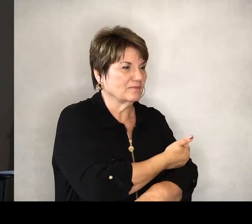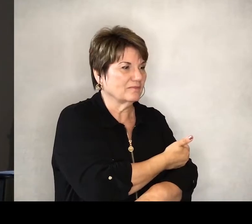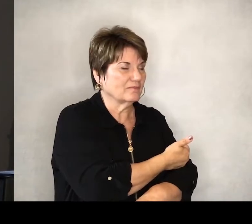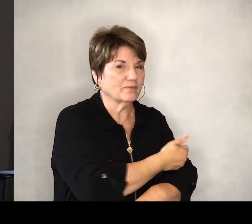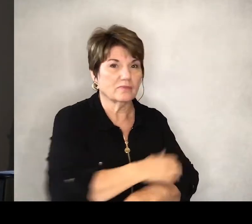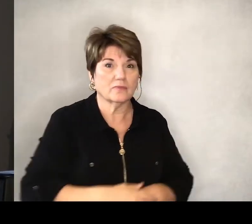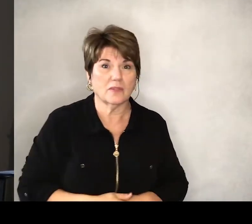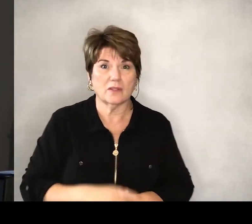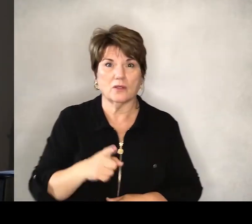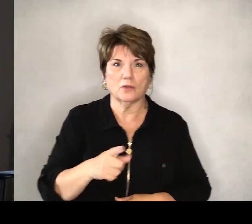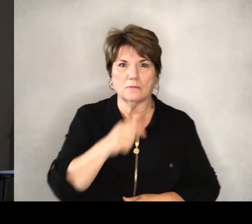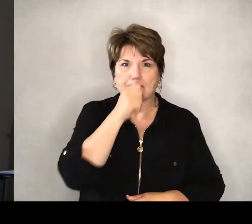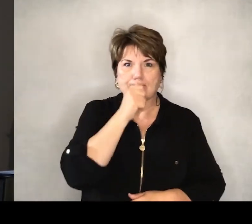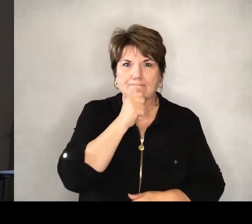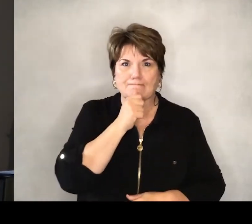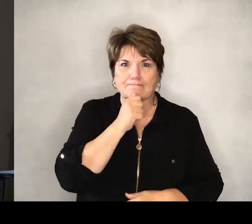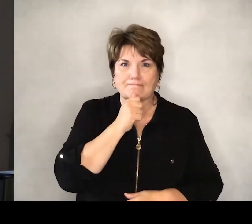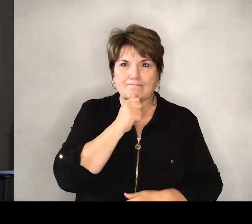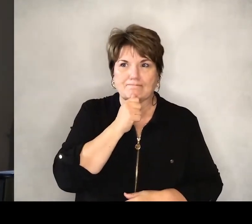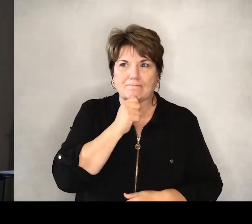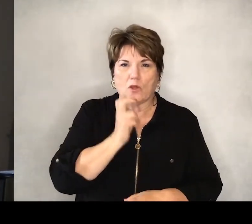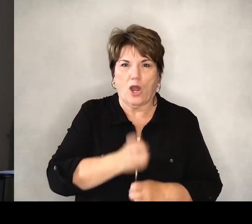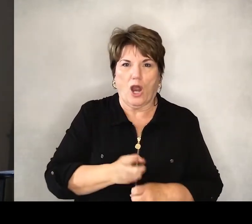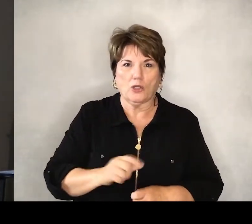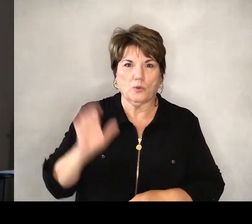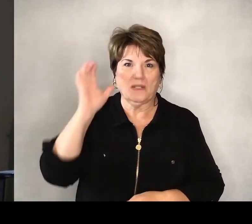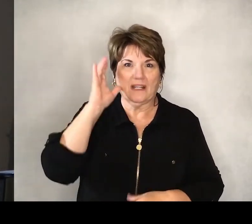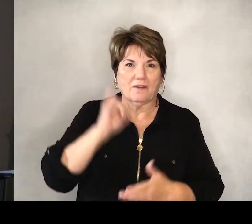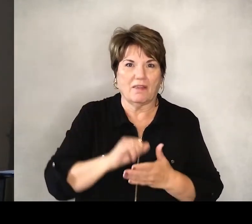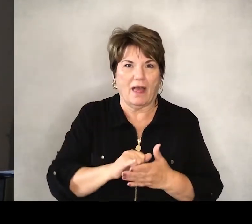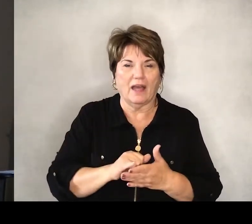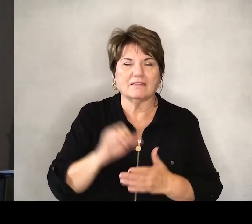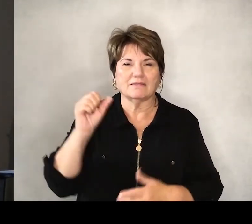Is that hard to hear? Yeah.